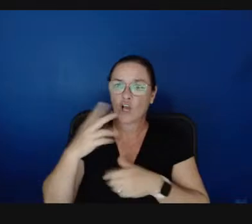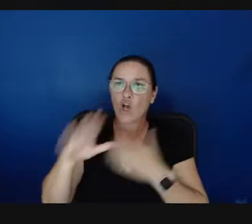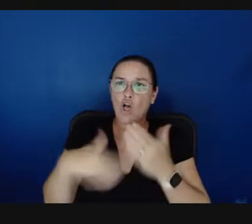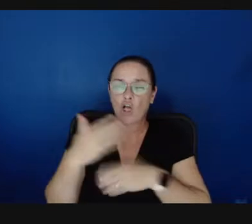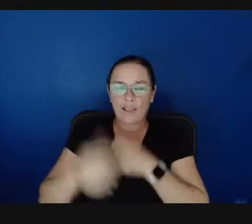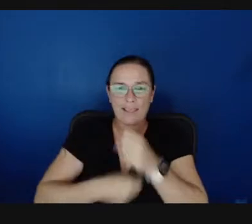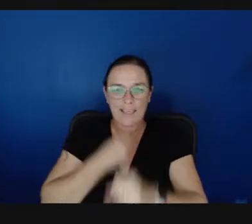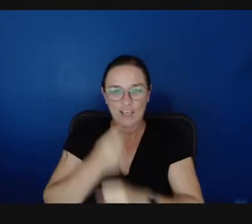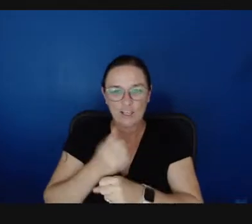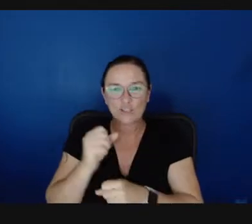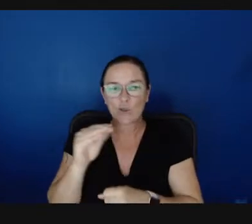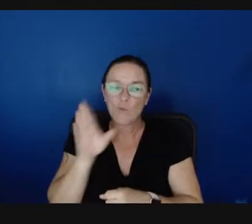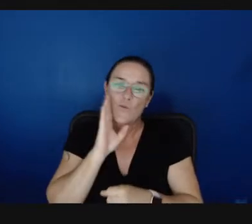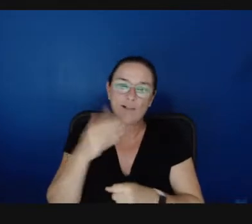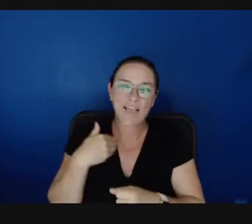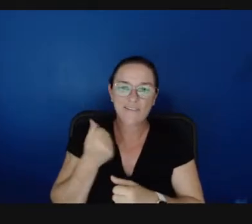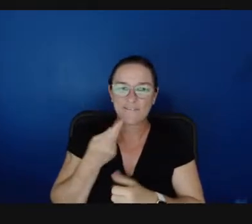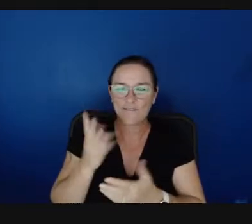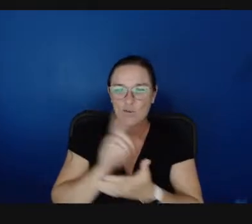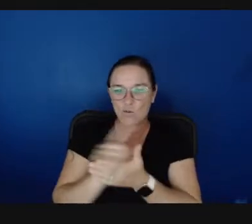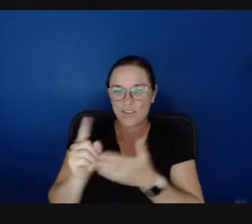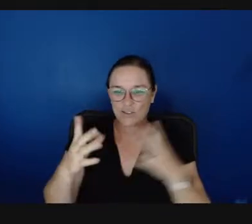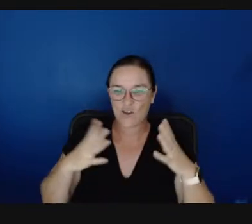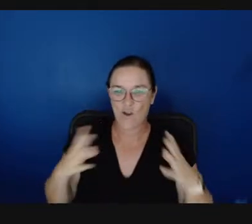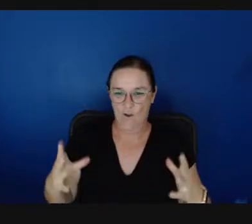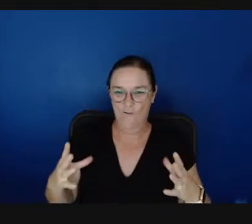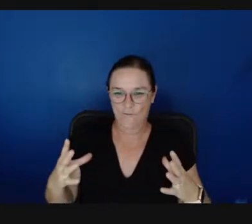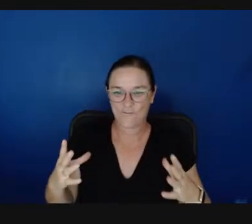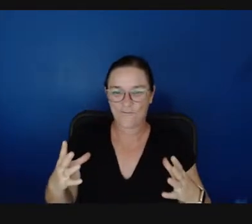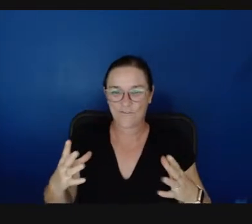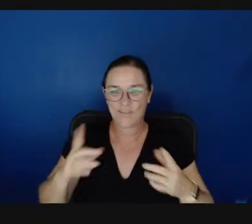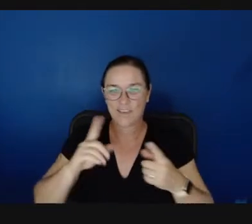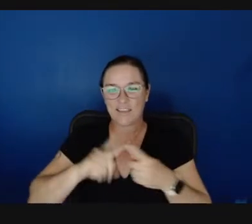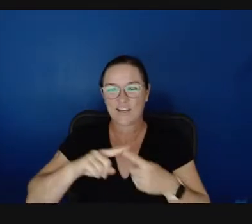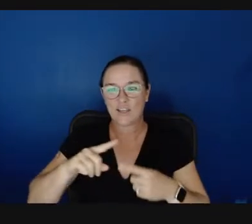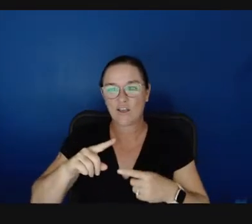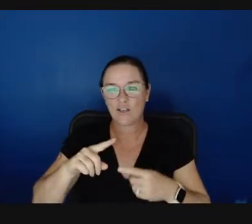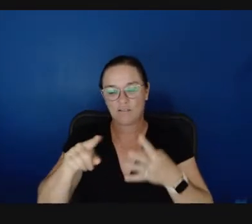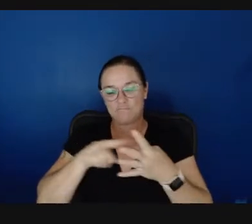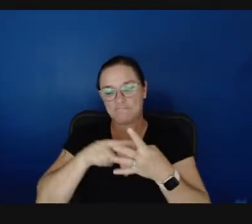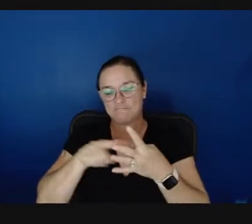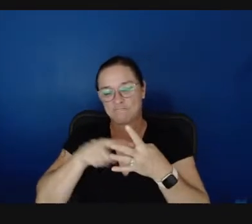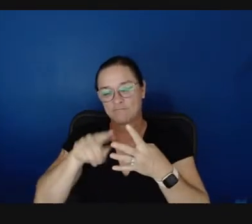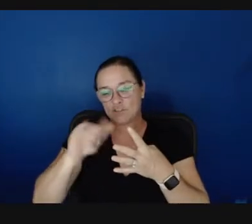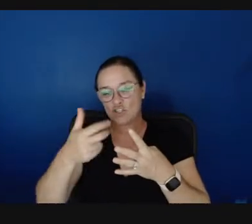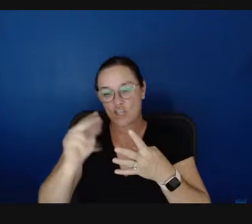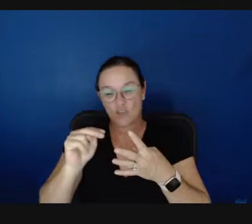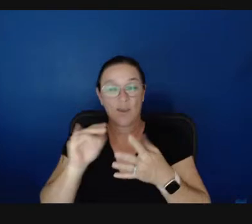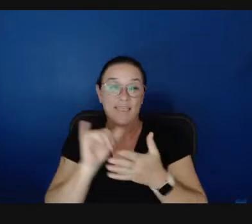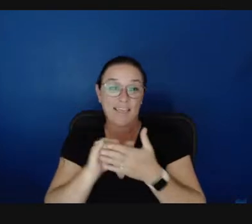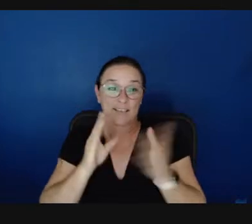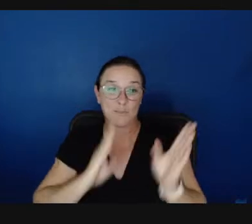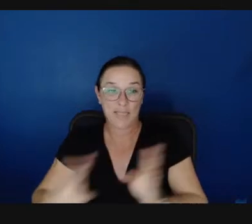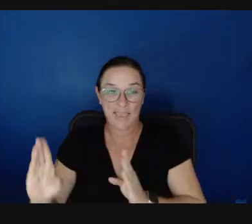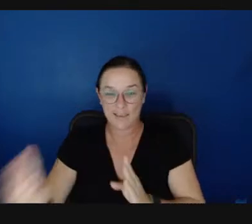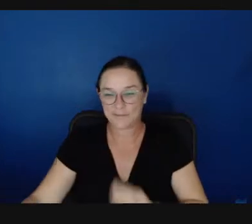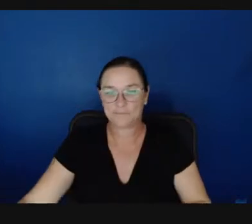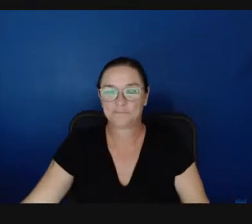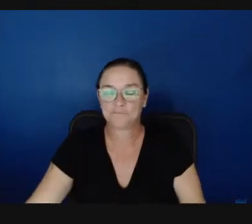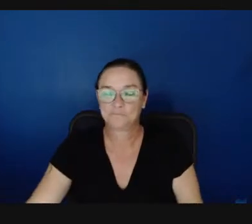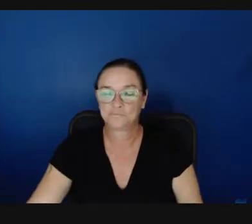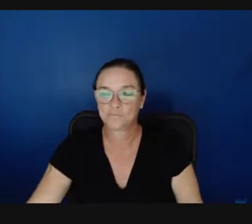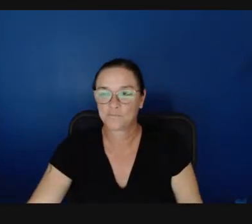take a couple weeks off here until that second week of January is our plan. So